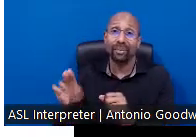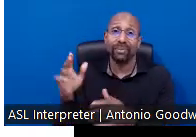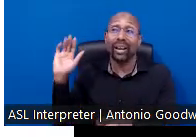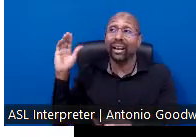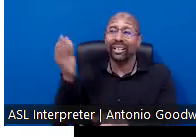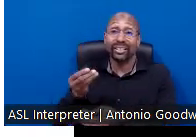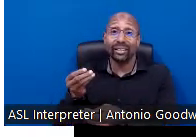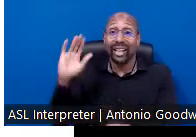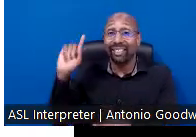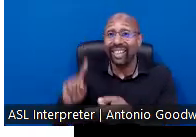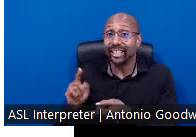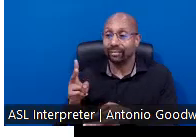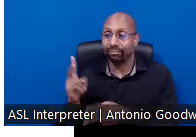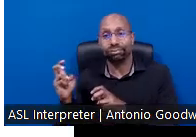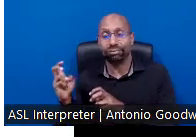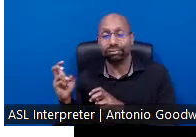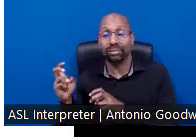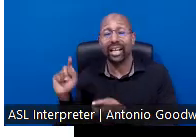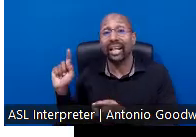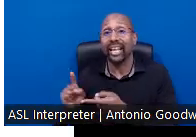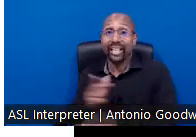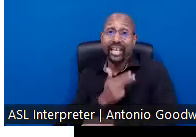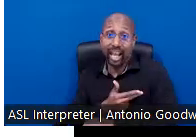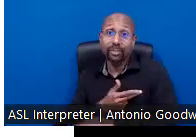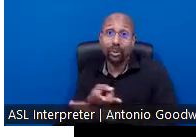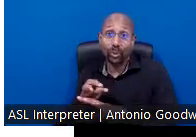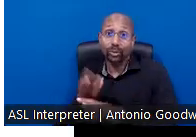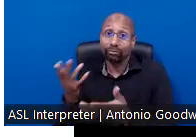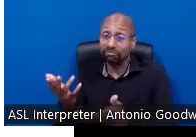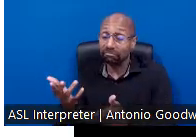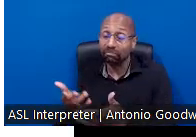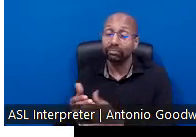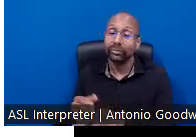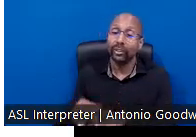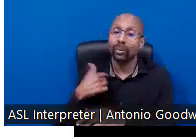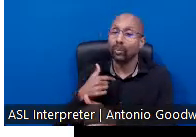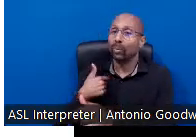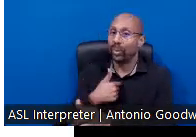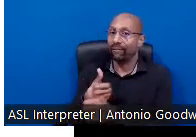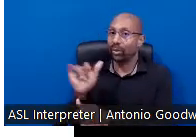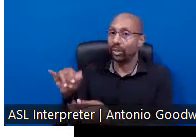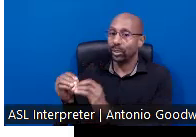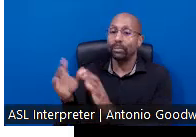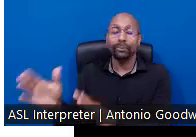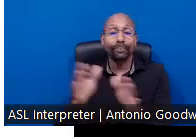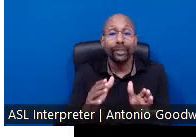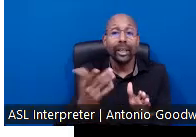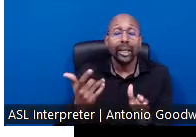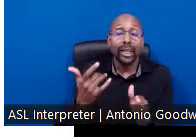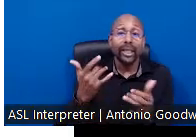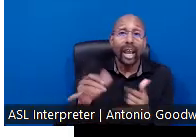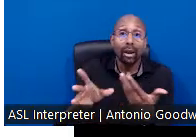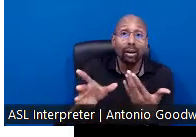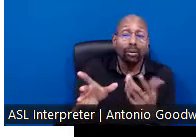and have continued to be at a very low transmission rate for COVID-19. The trends just keep